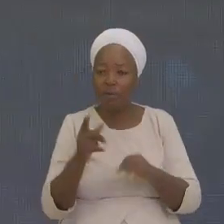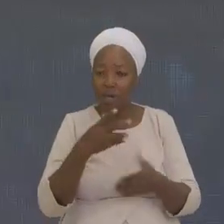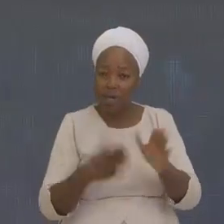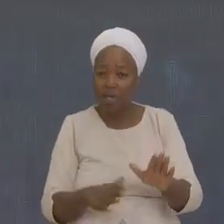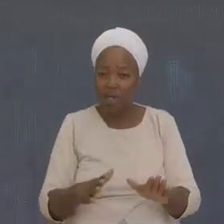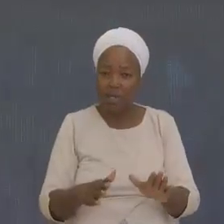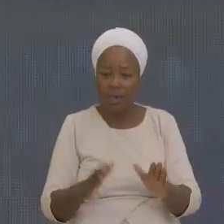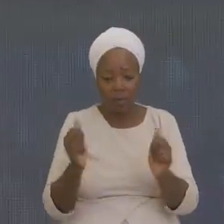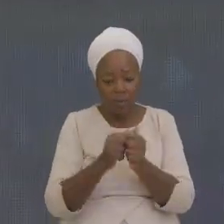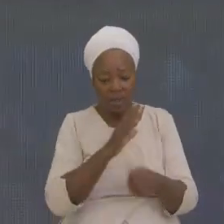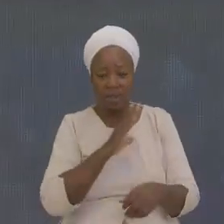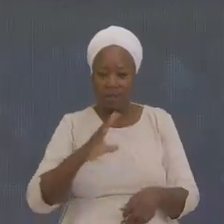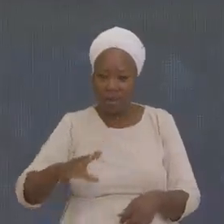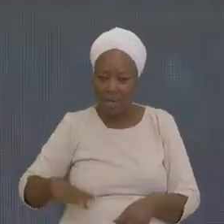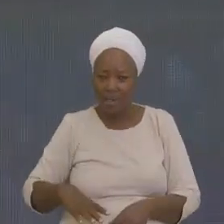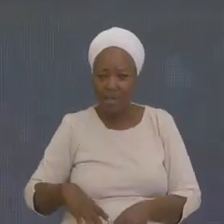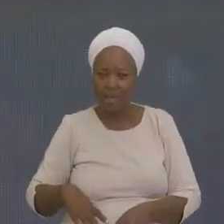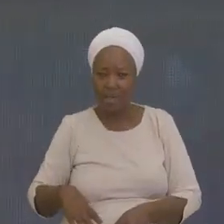with Christ,